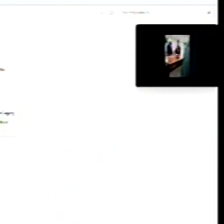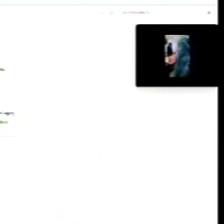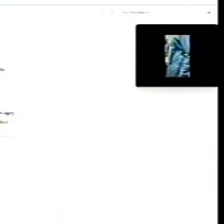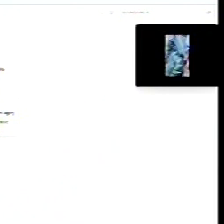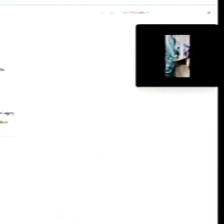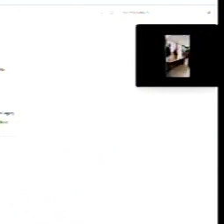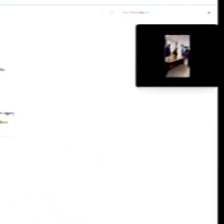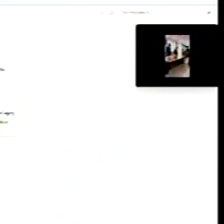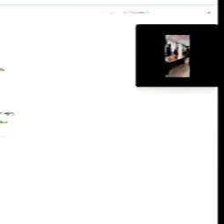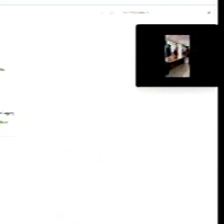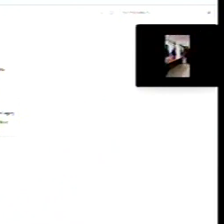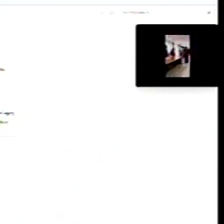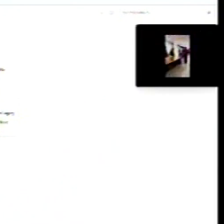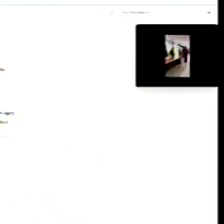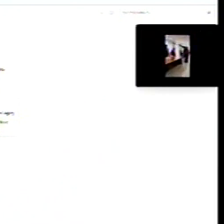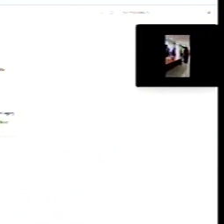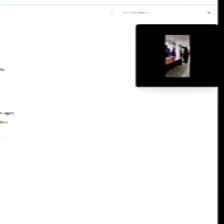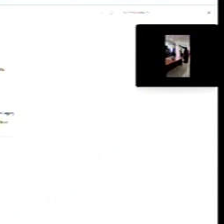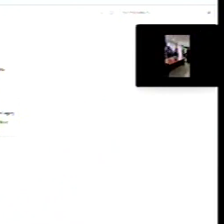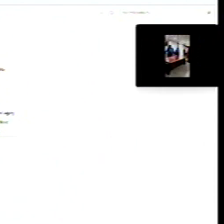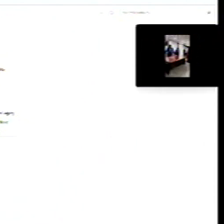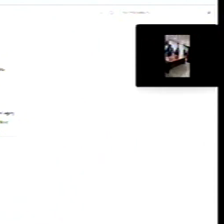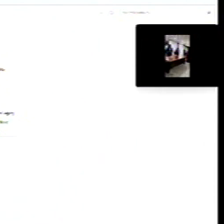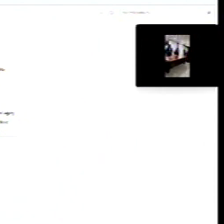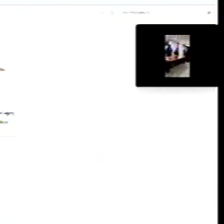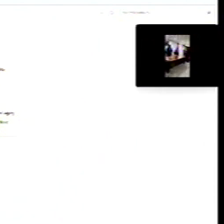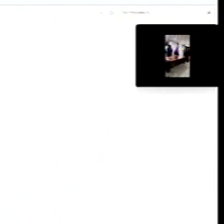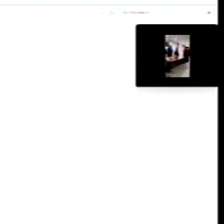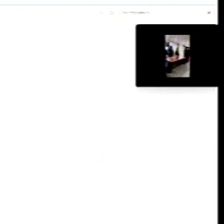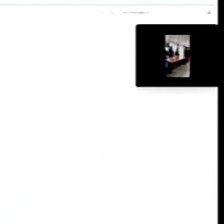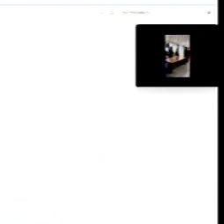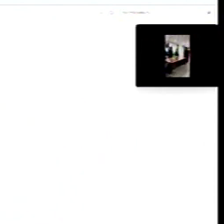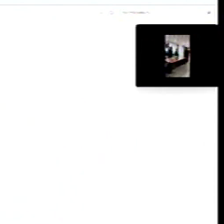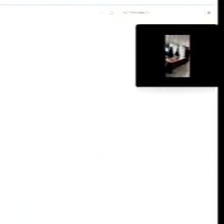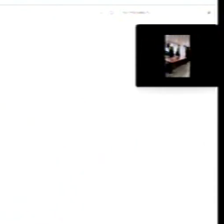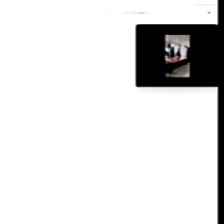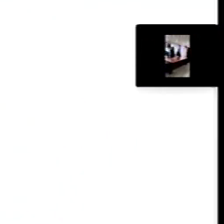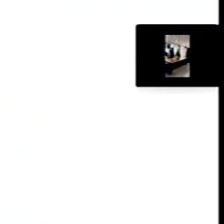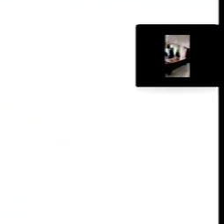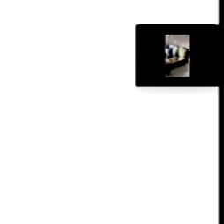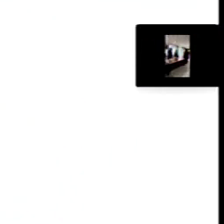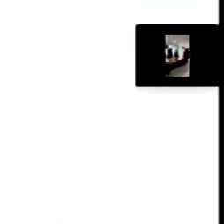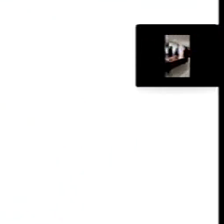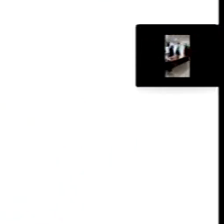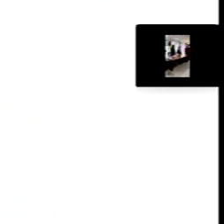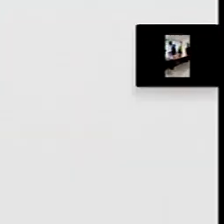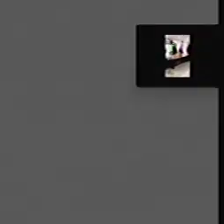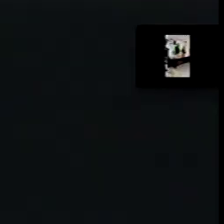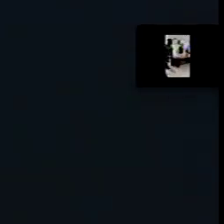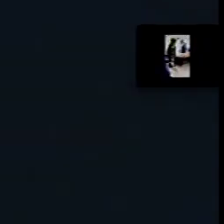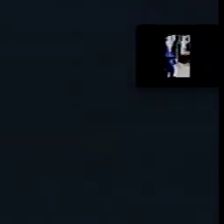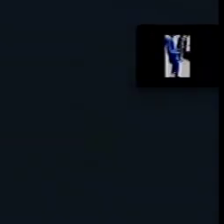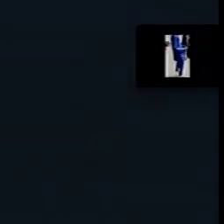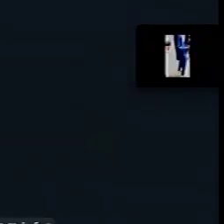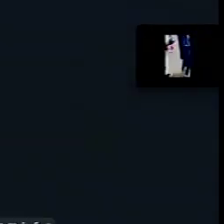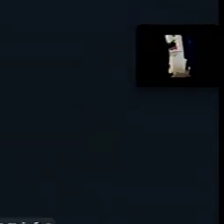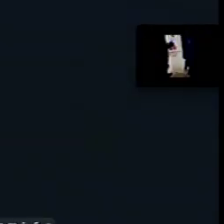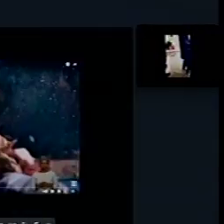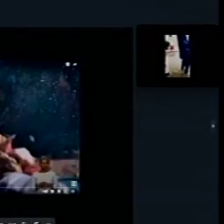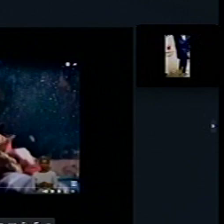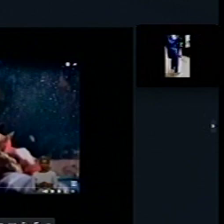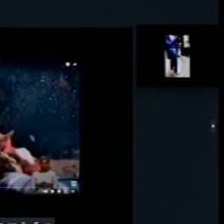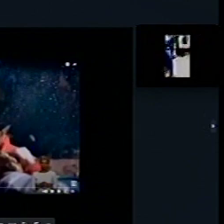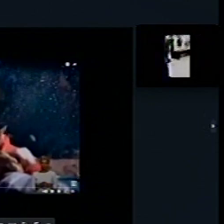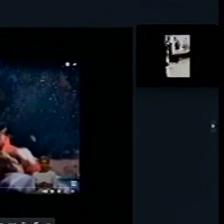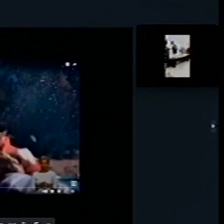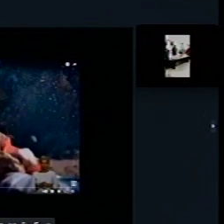that committeth sin is of the devil, for the devil sinneth from the beginning. Look at the second part.